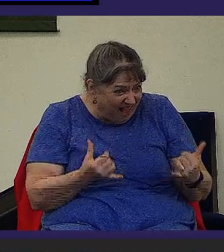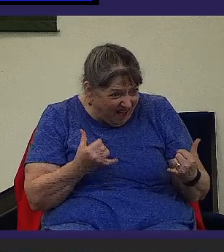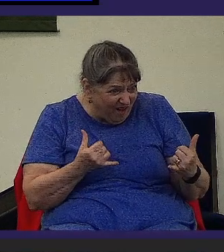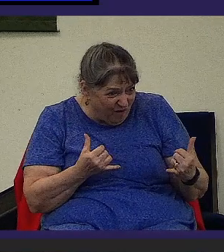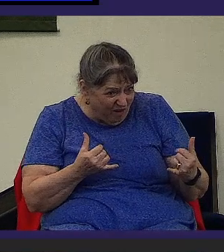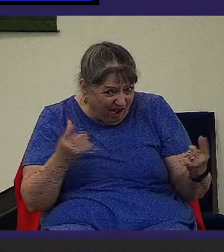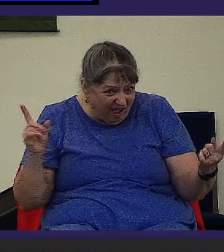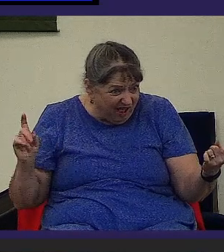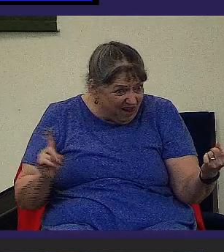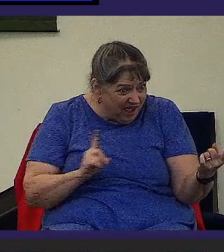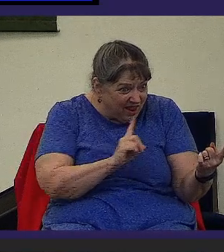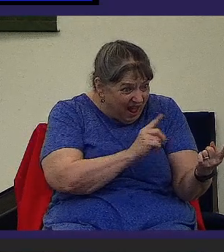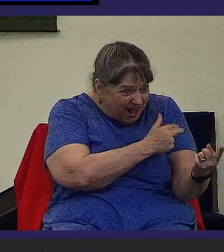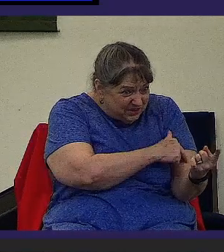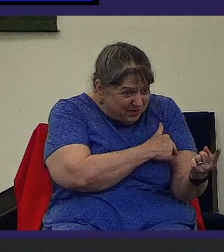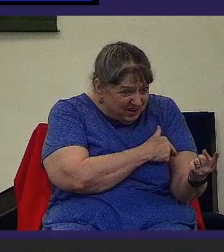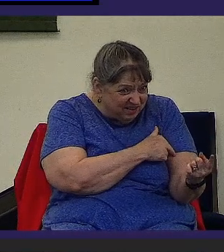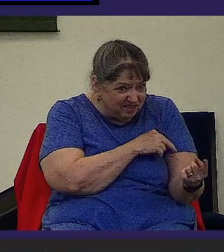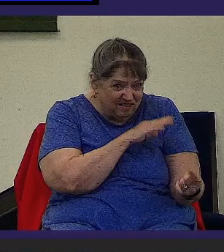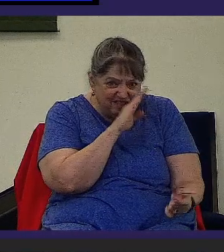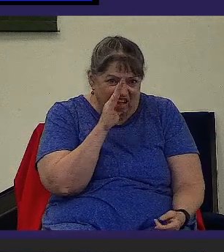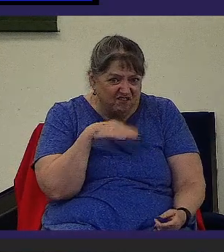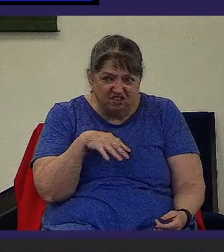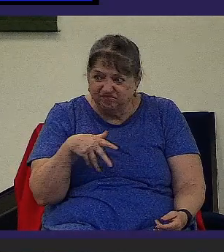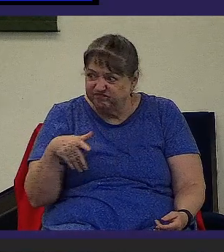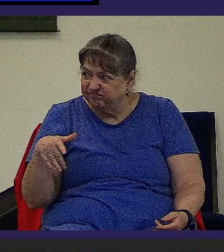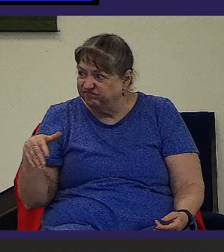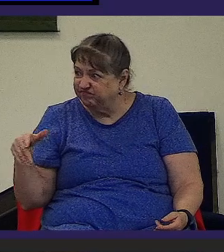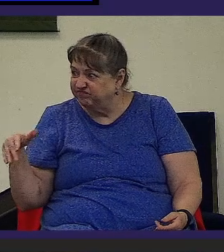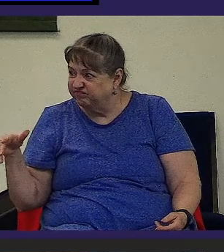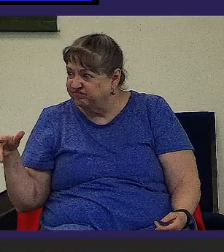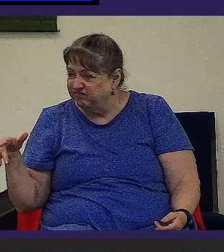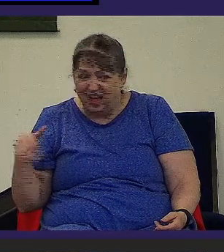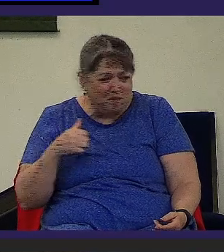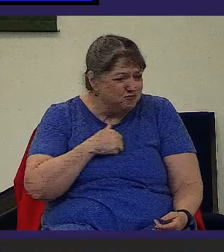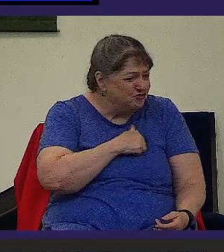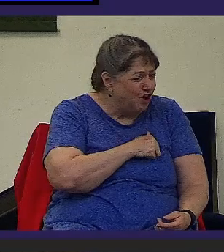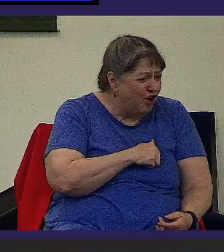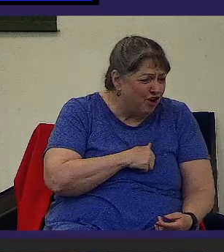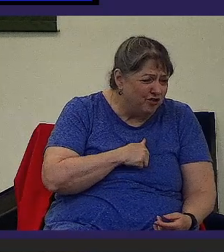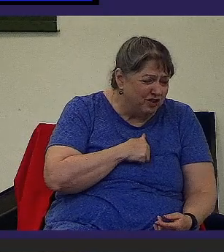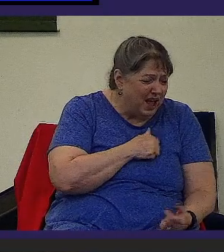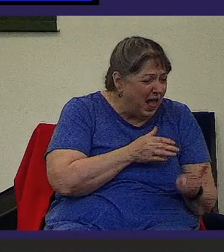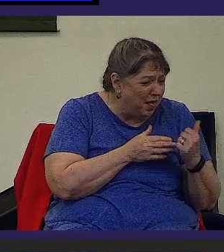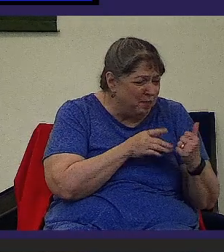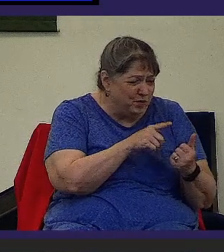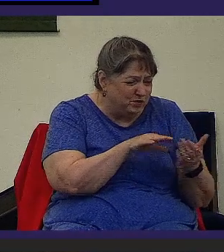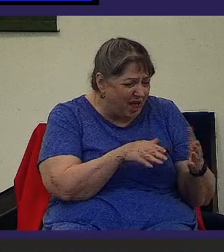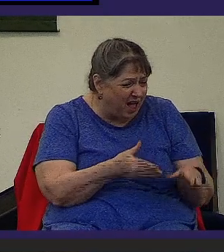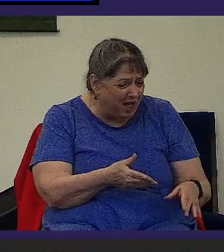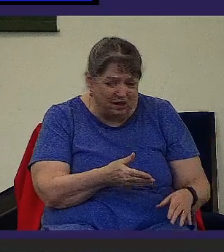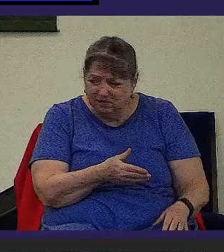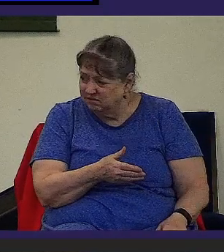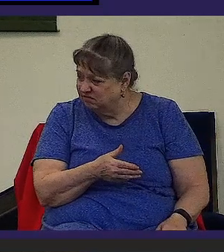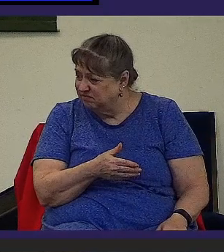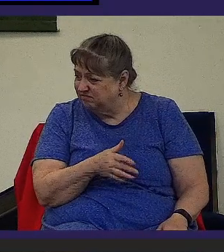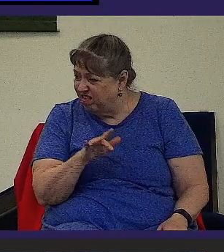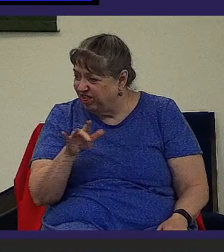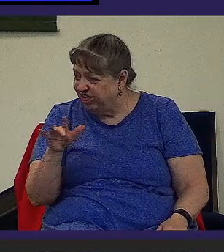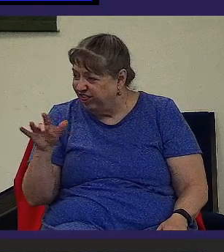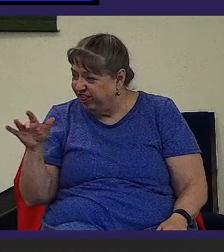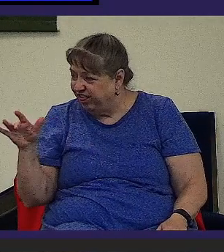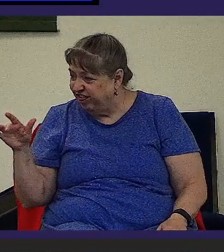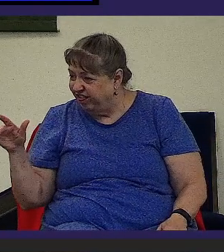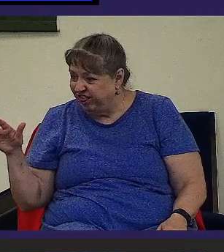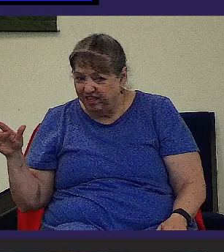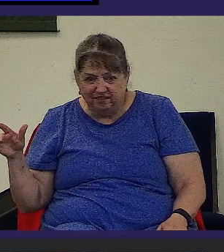for the evil influence they had in her life watch out for the people there'll be people who care for you